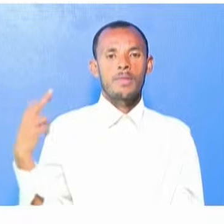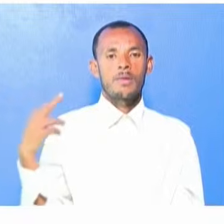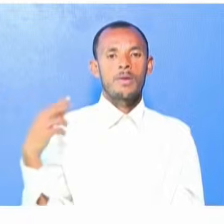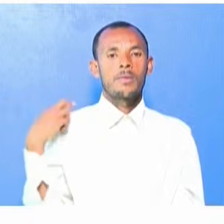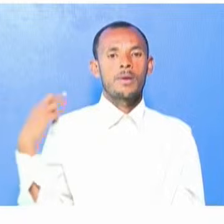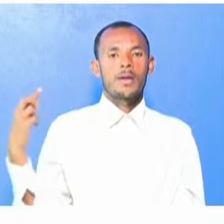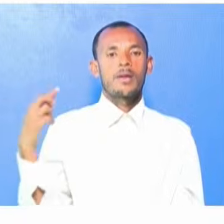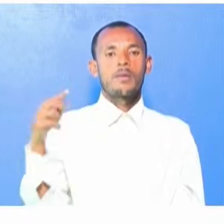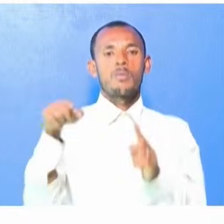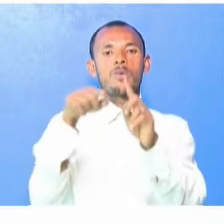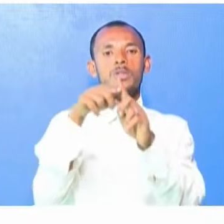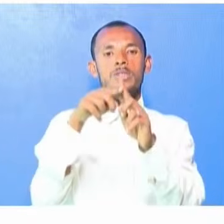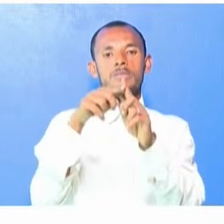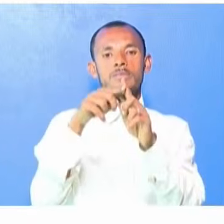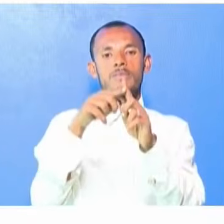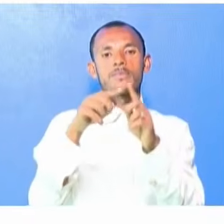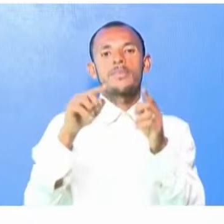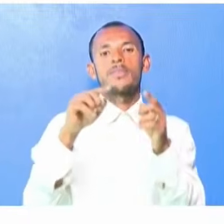integers.